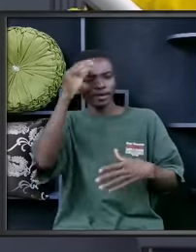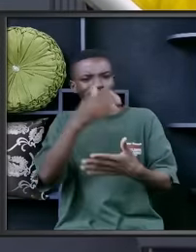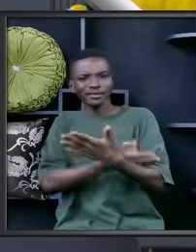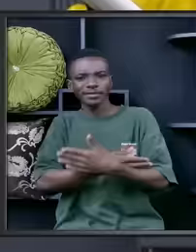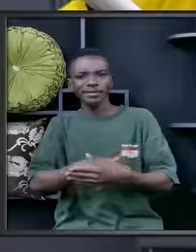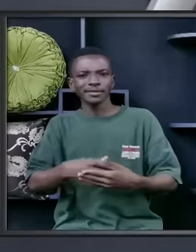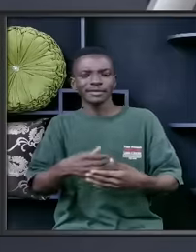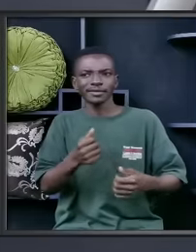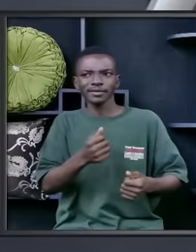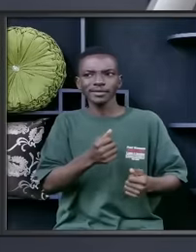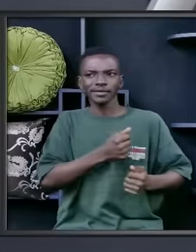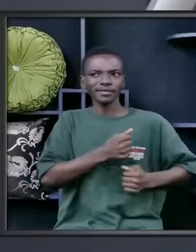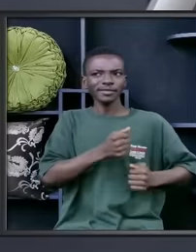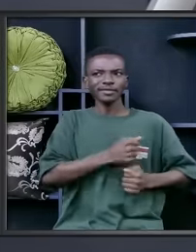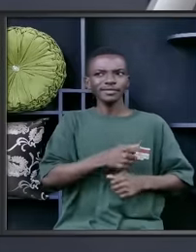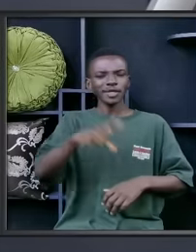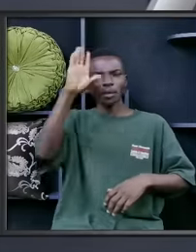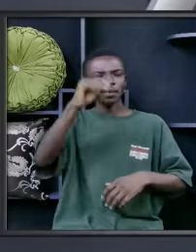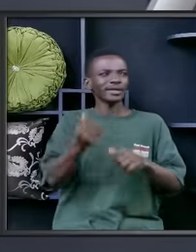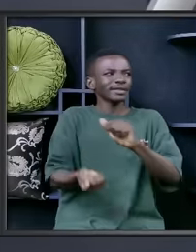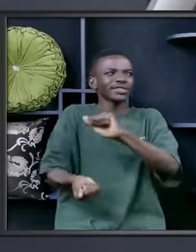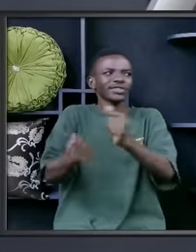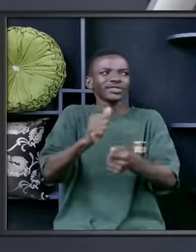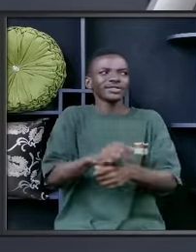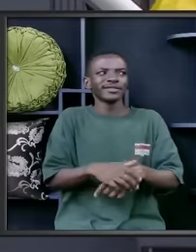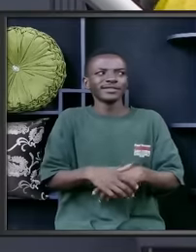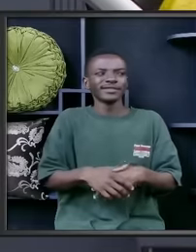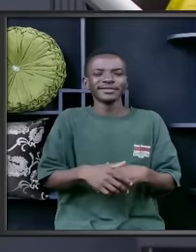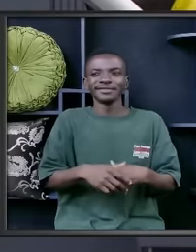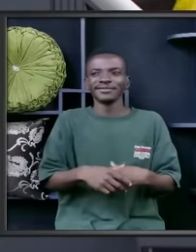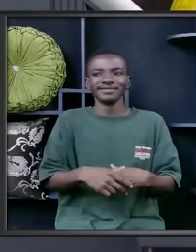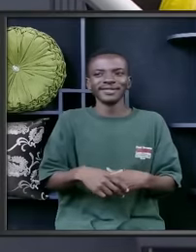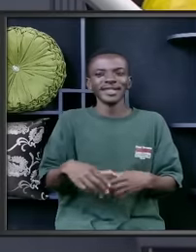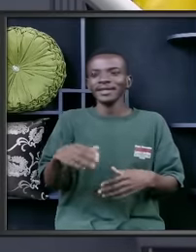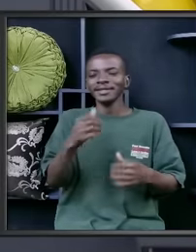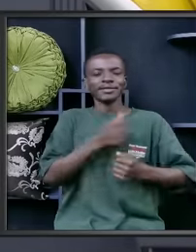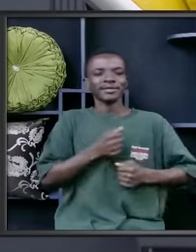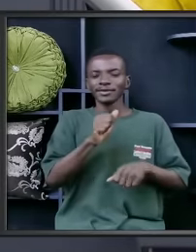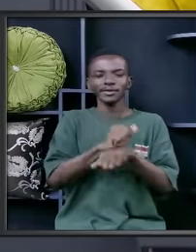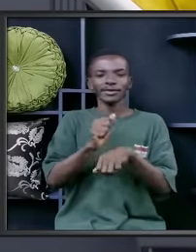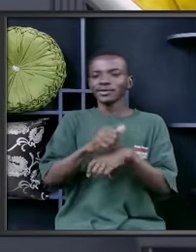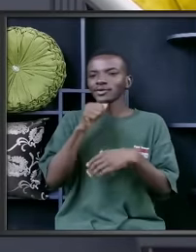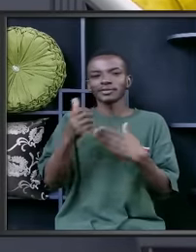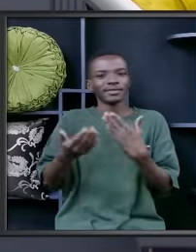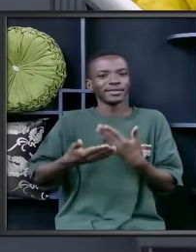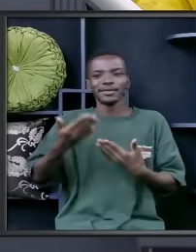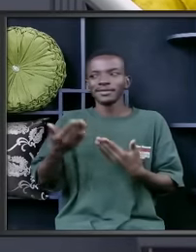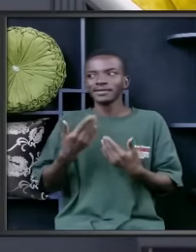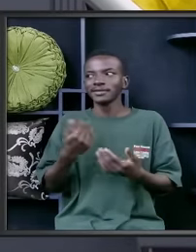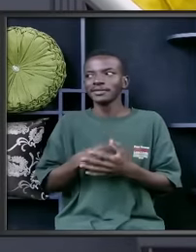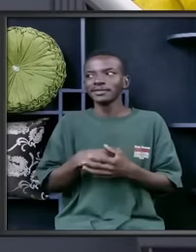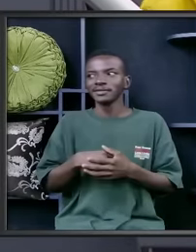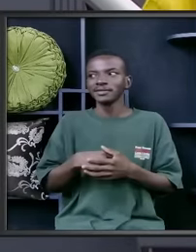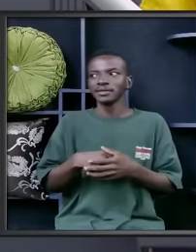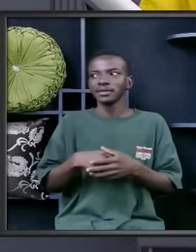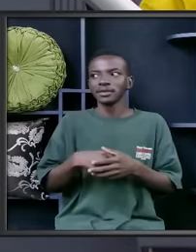picking come turn man automatically. Soldier no be my mind. Thank you, my yes man. Mm-mm. Now the boy go over,